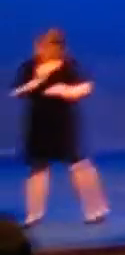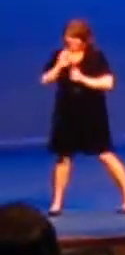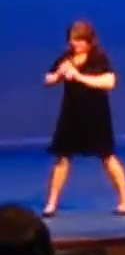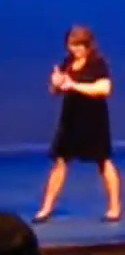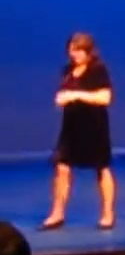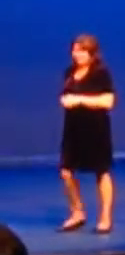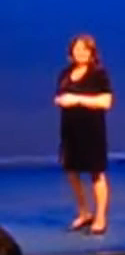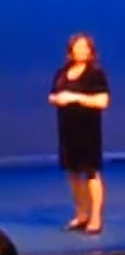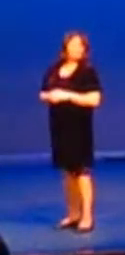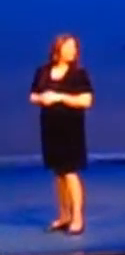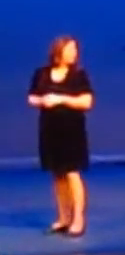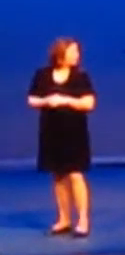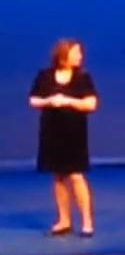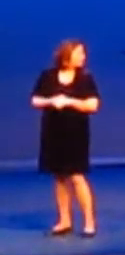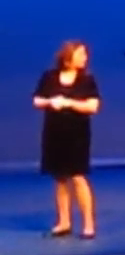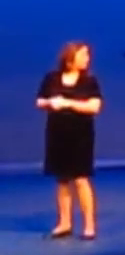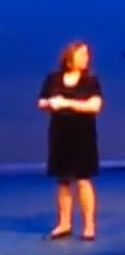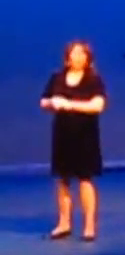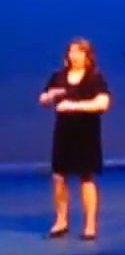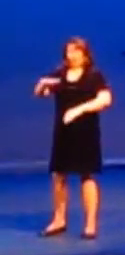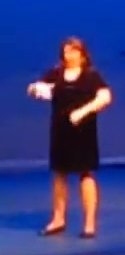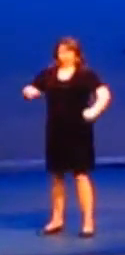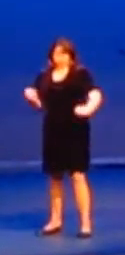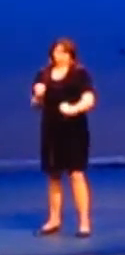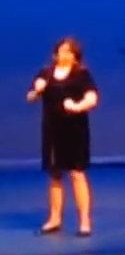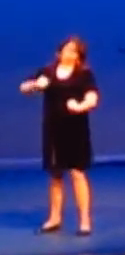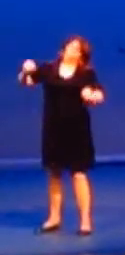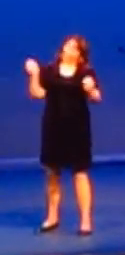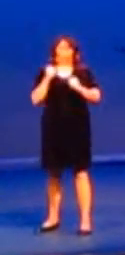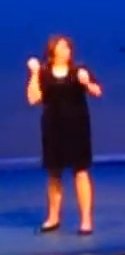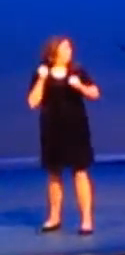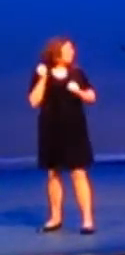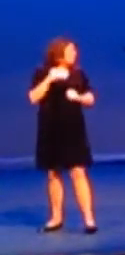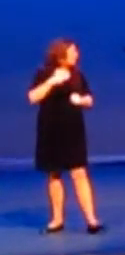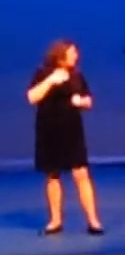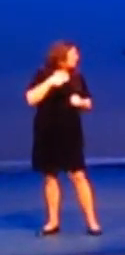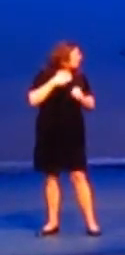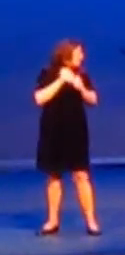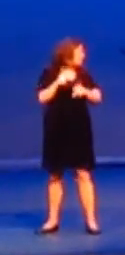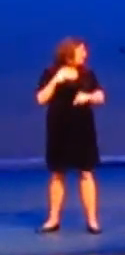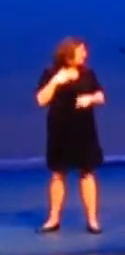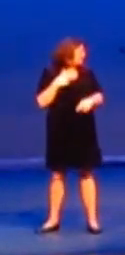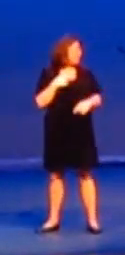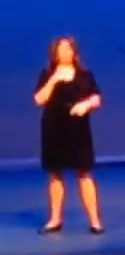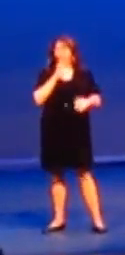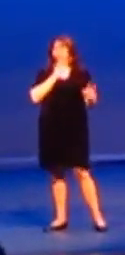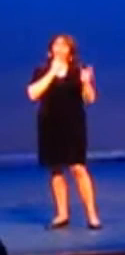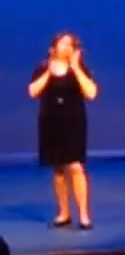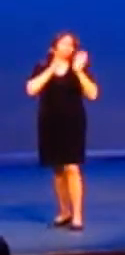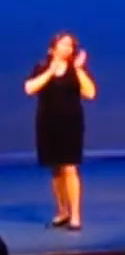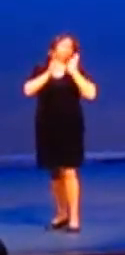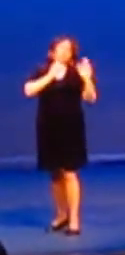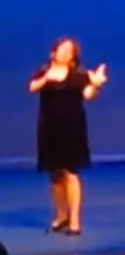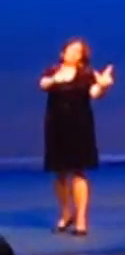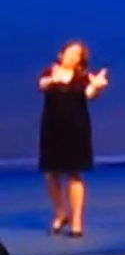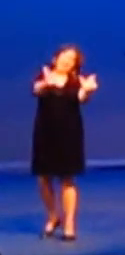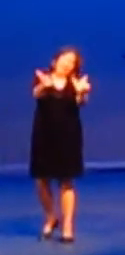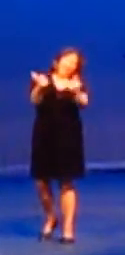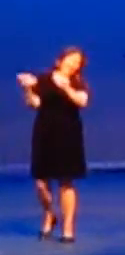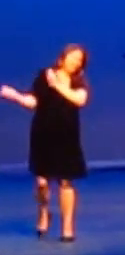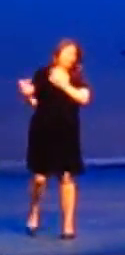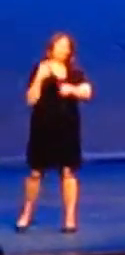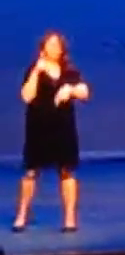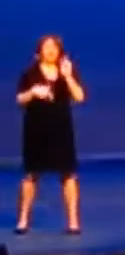go. Brr, it was cold in Little Willie's cage. The morning air was cold, the metal bars were cold, even his favorite fuzzy blue blanket seemed cold. Willie gave a big